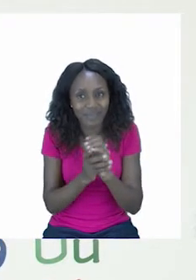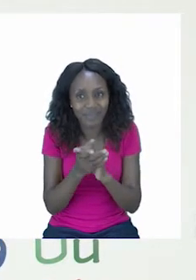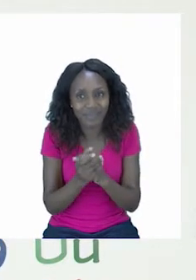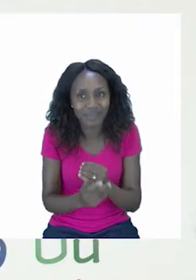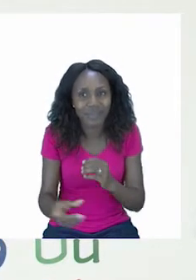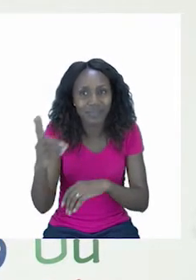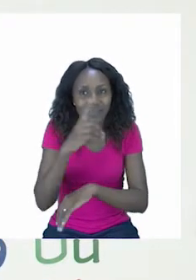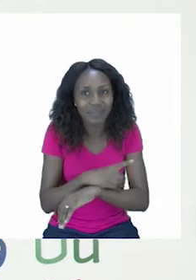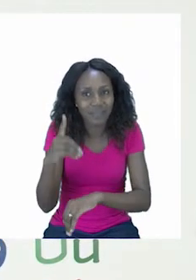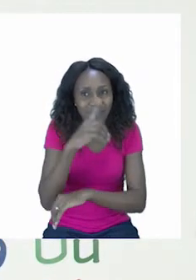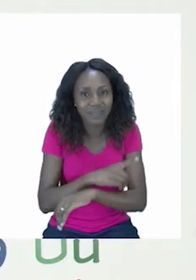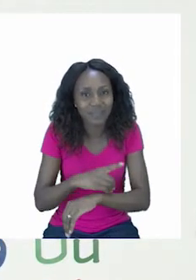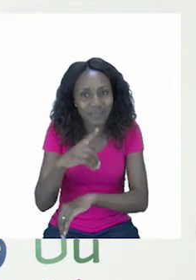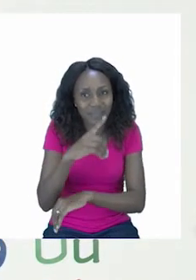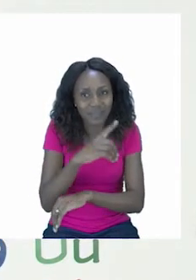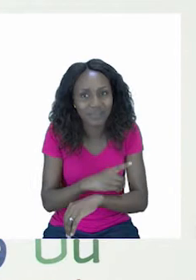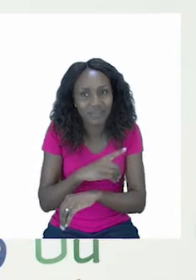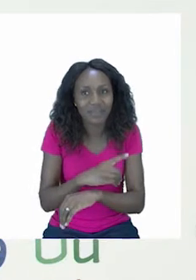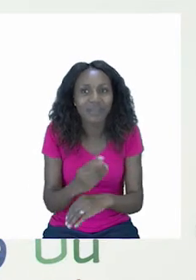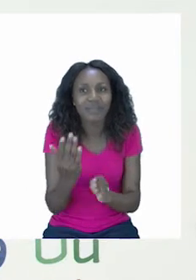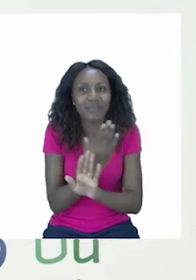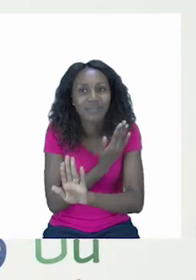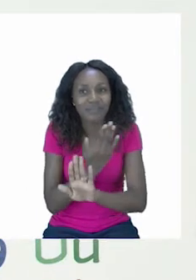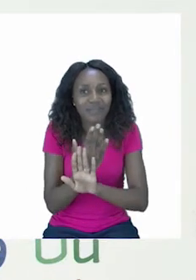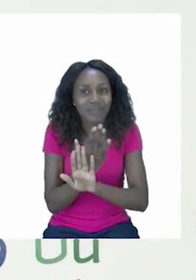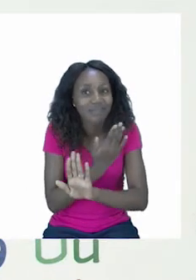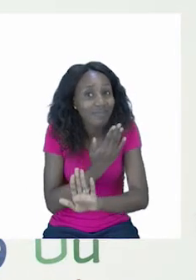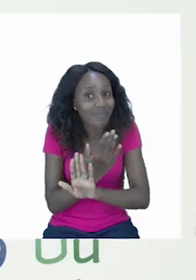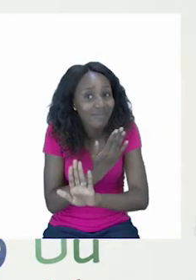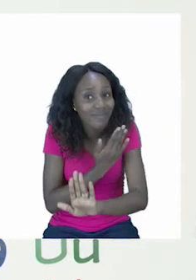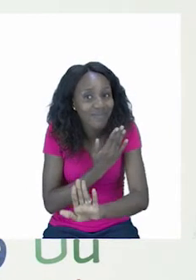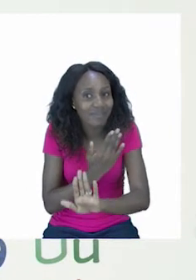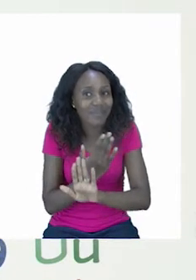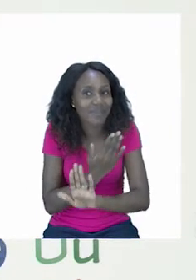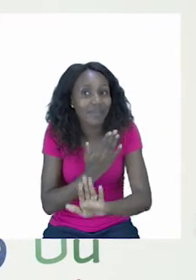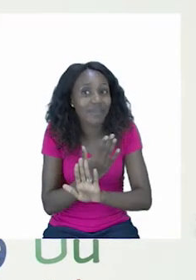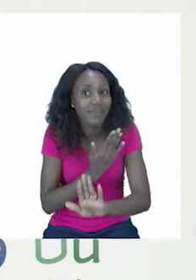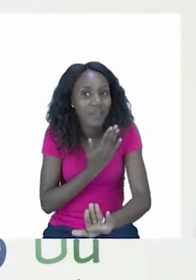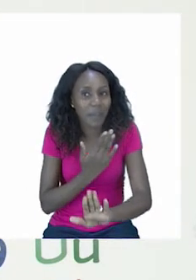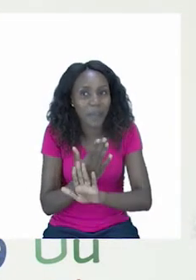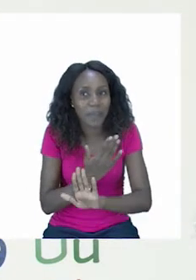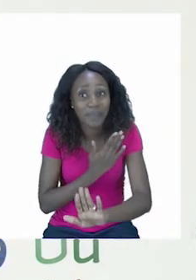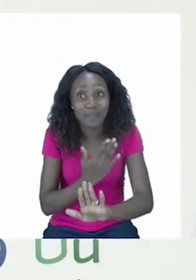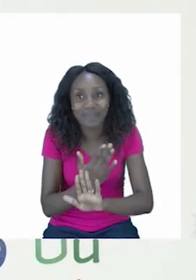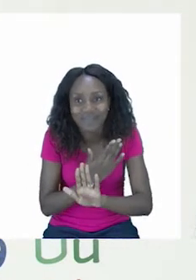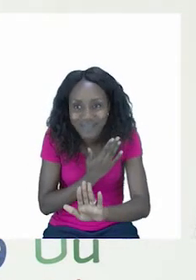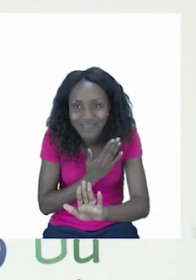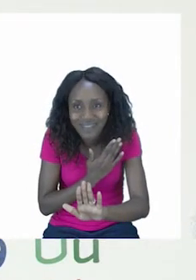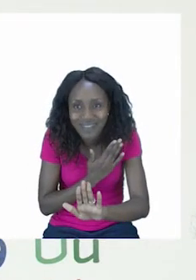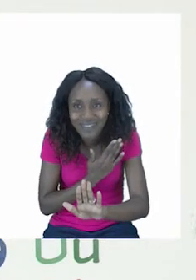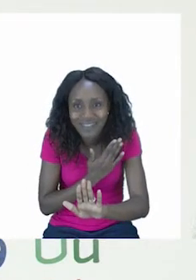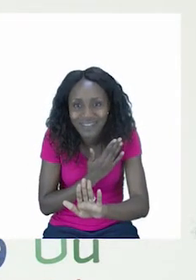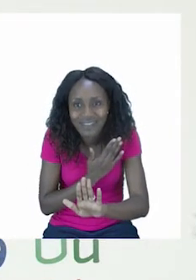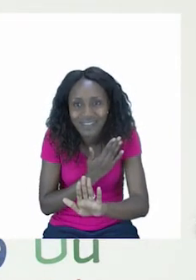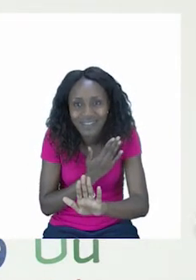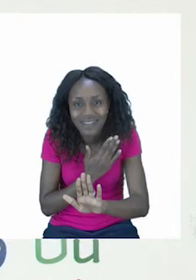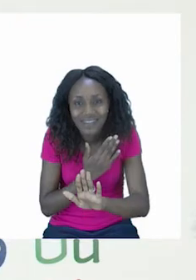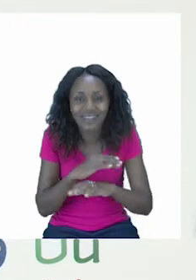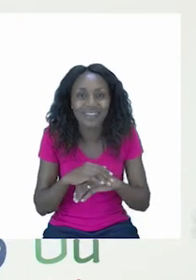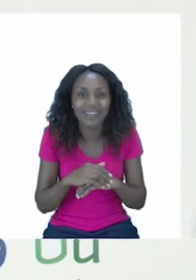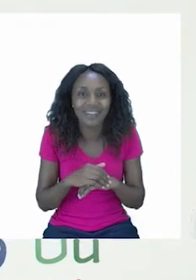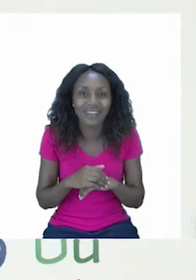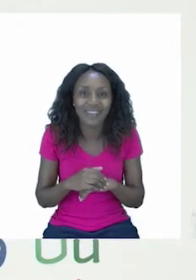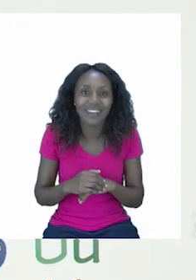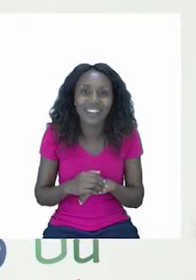Sanitize every day so the germs can stay away.